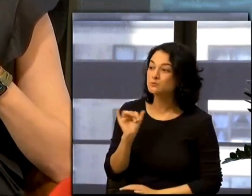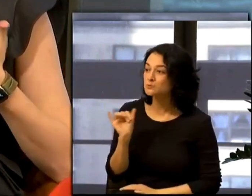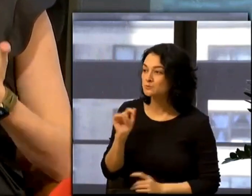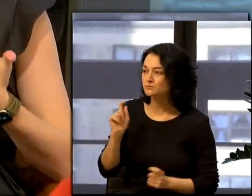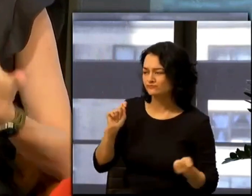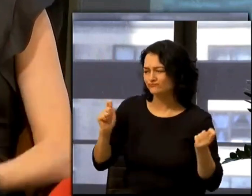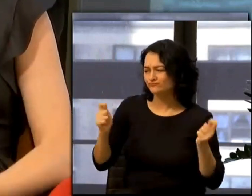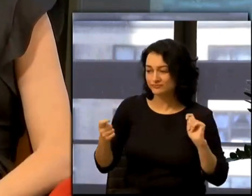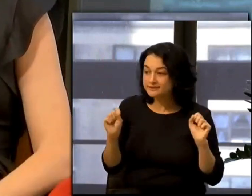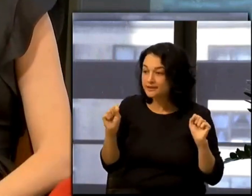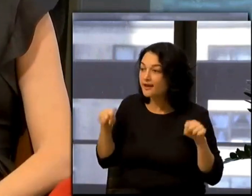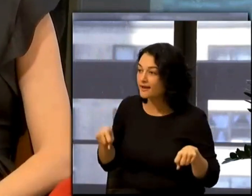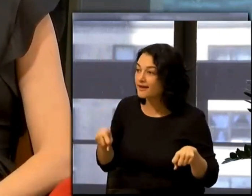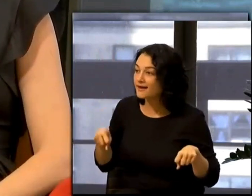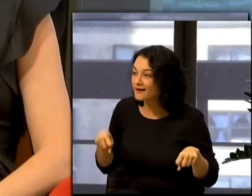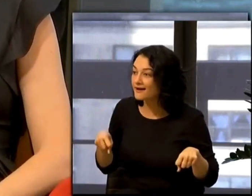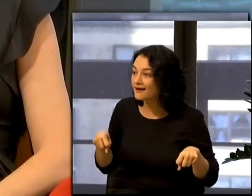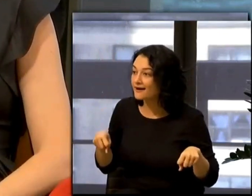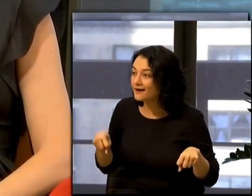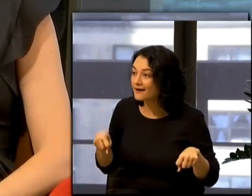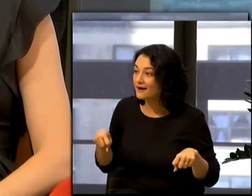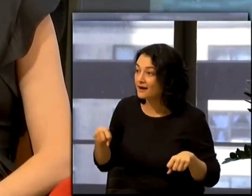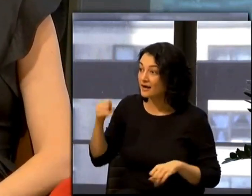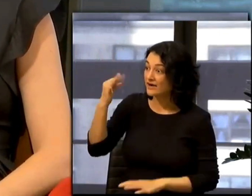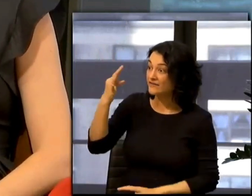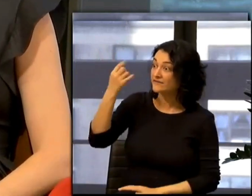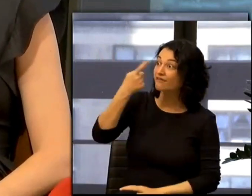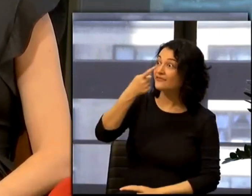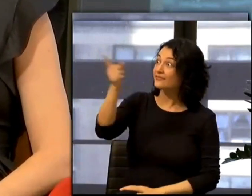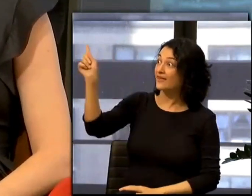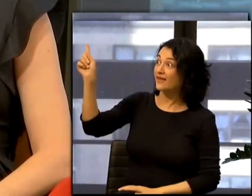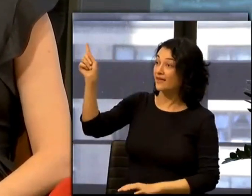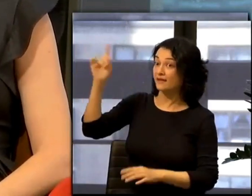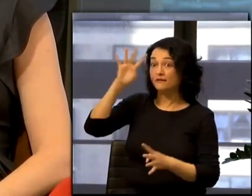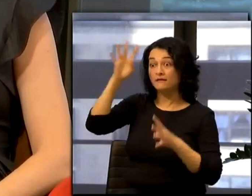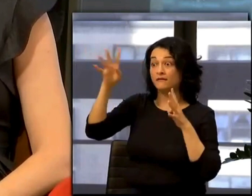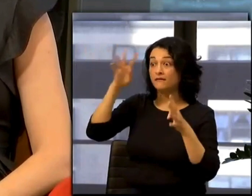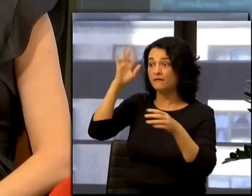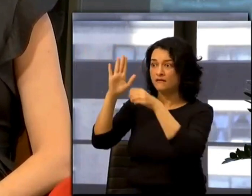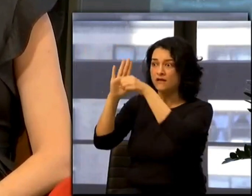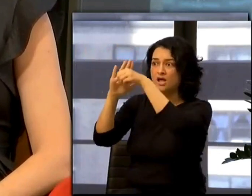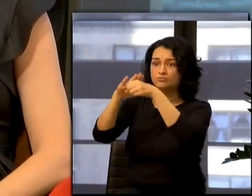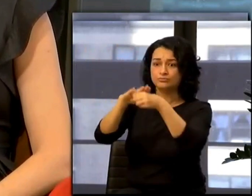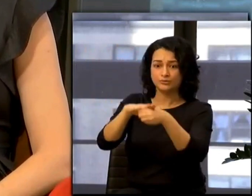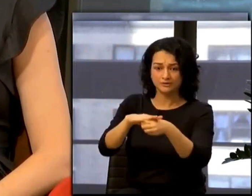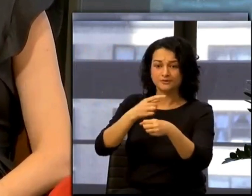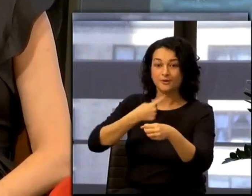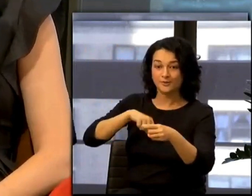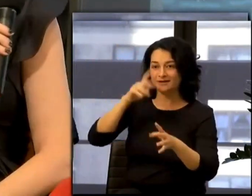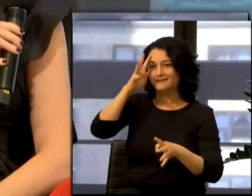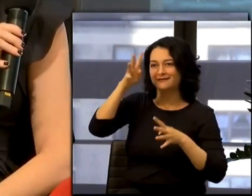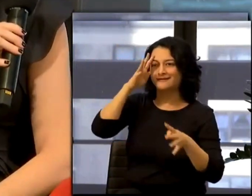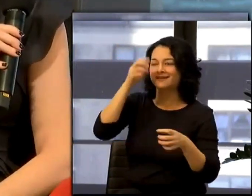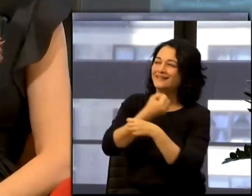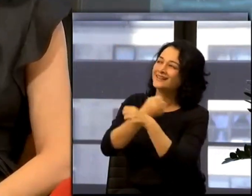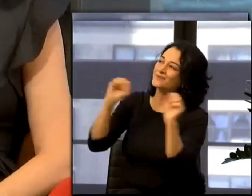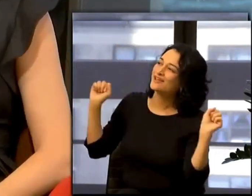systems of liberation. I think it's possible. I don't think it's a zero-sum game. I think we can all thrive. And so that's why I'm